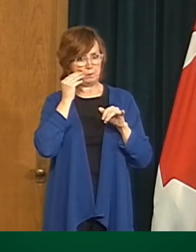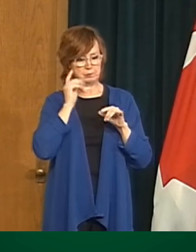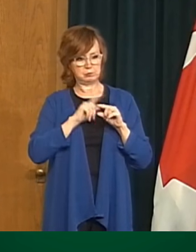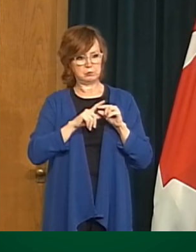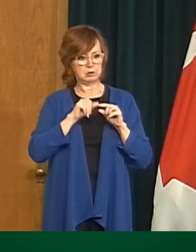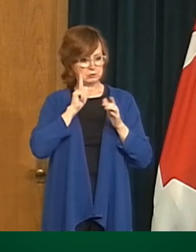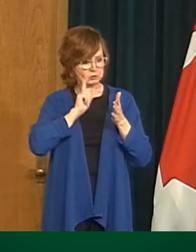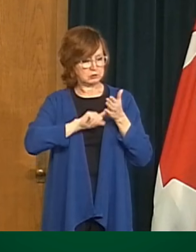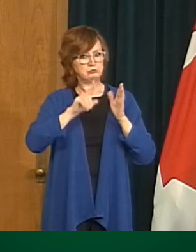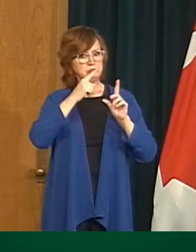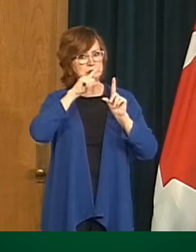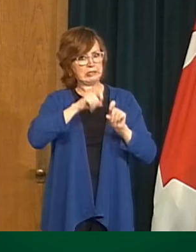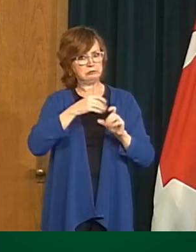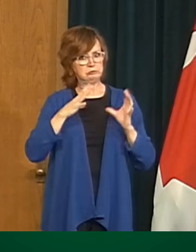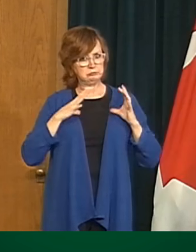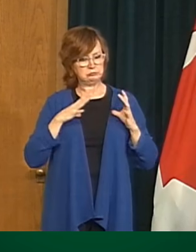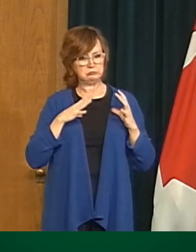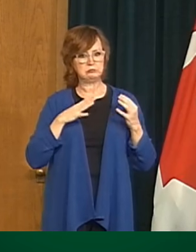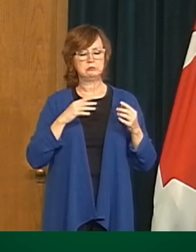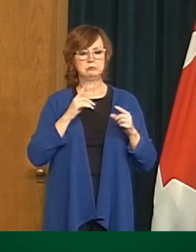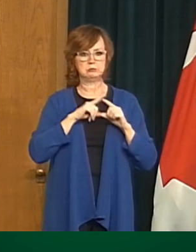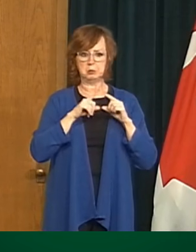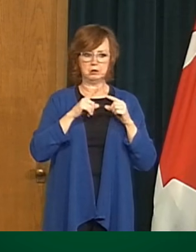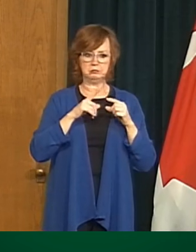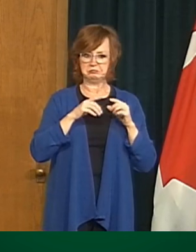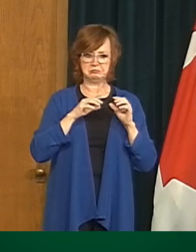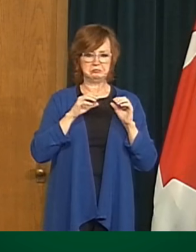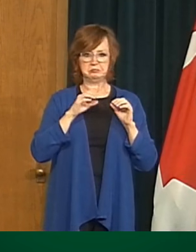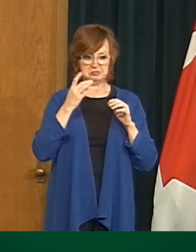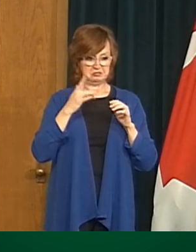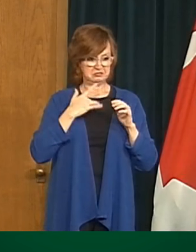14-day isolation infected.